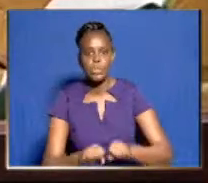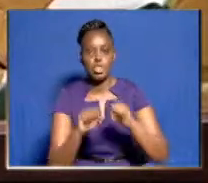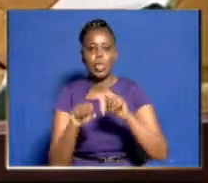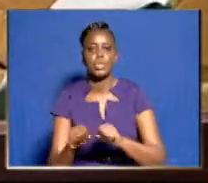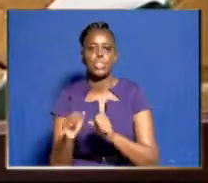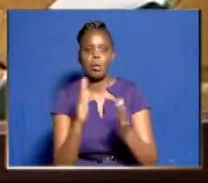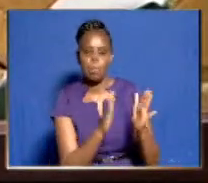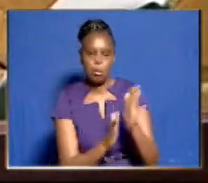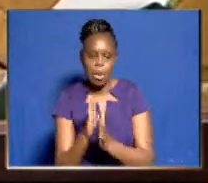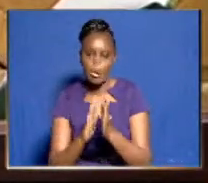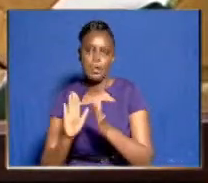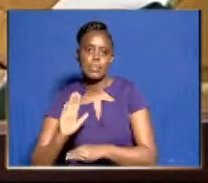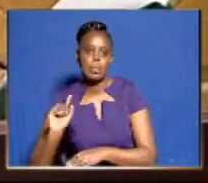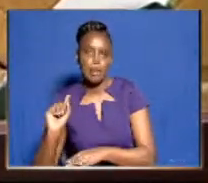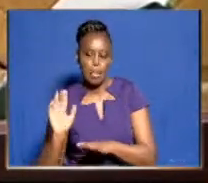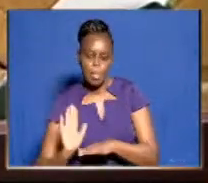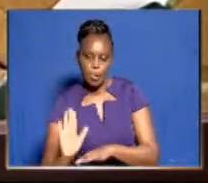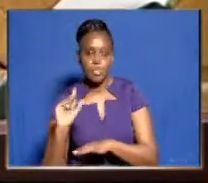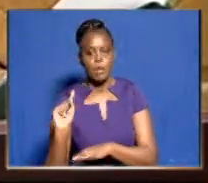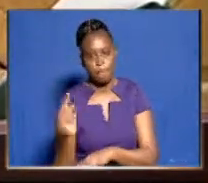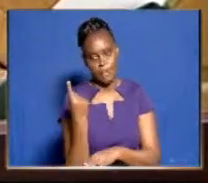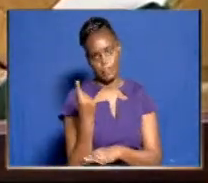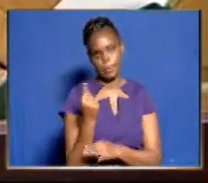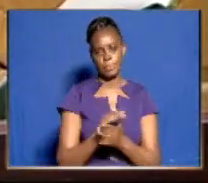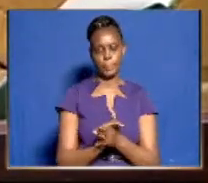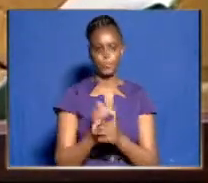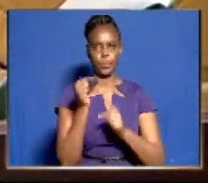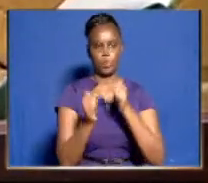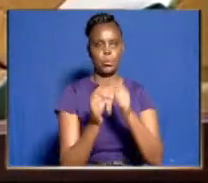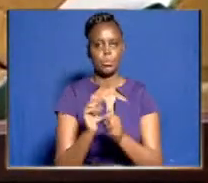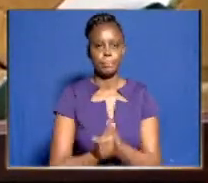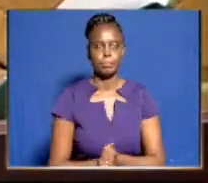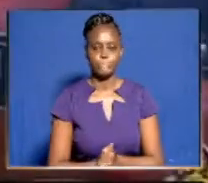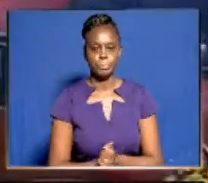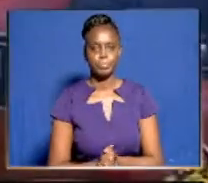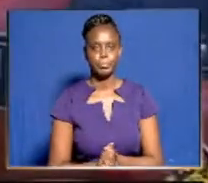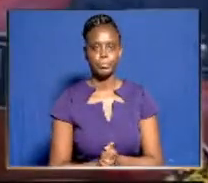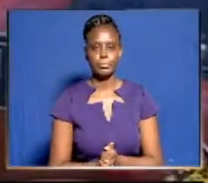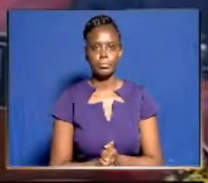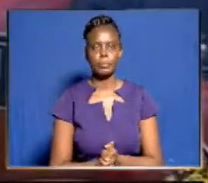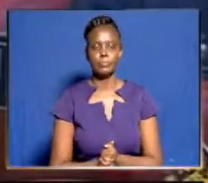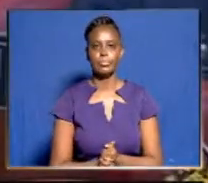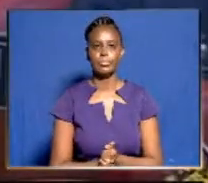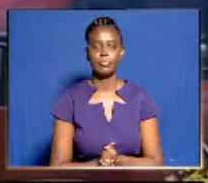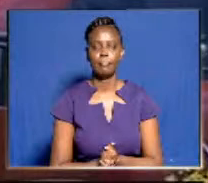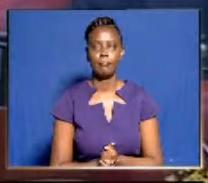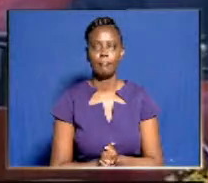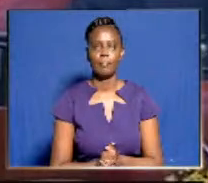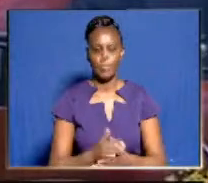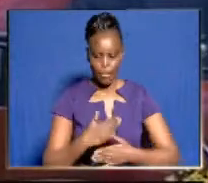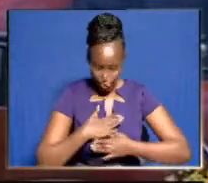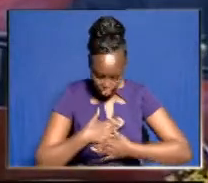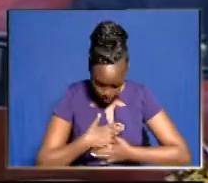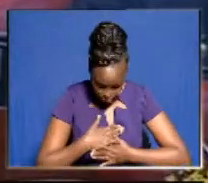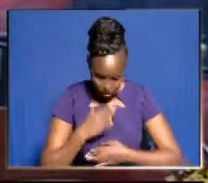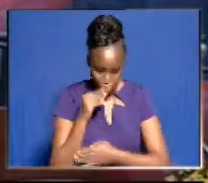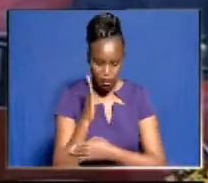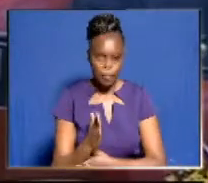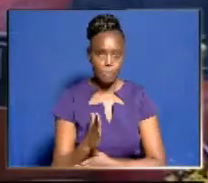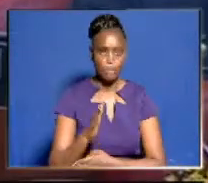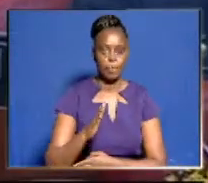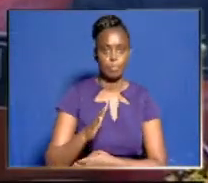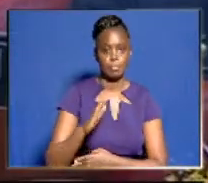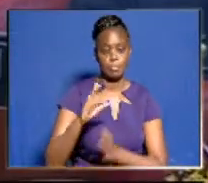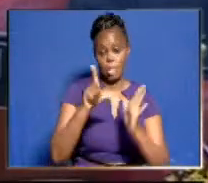while, the members will have a shot. Proceed. Thank you, Honorable Speaker. Honorable Speaker, these pending